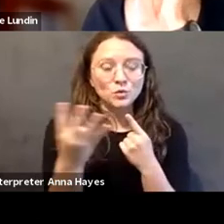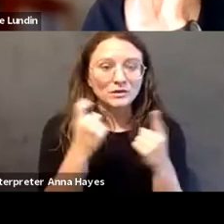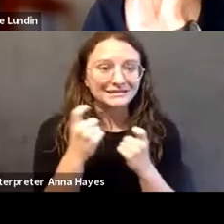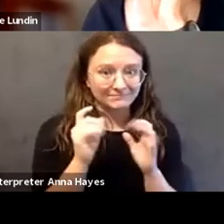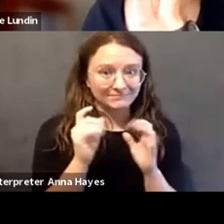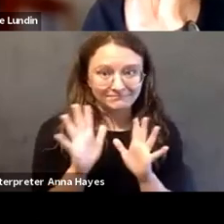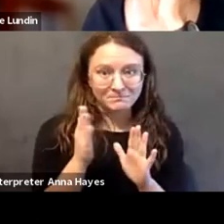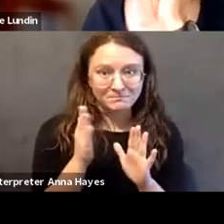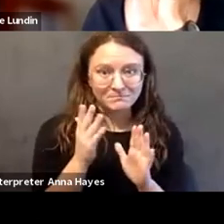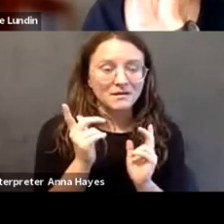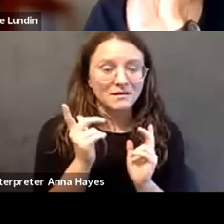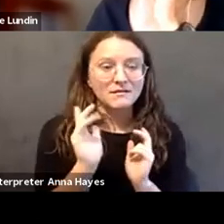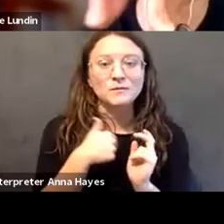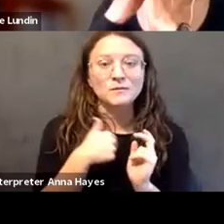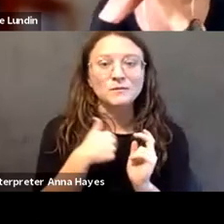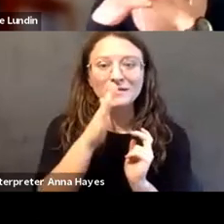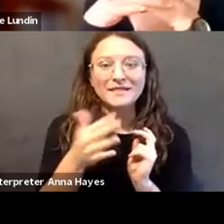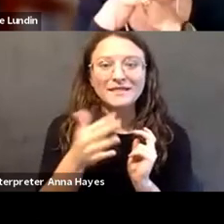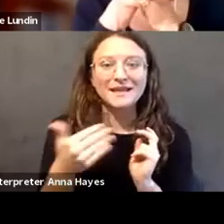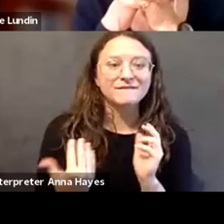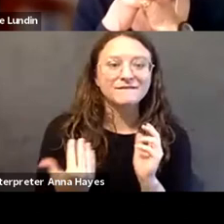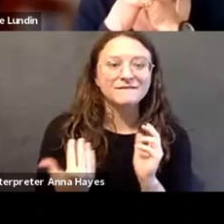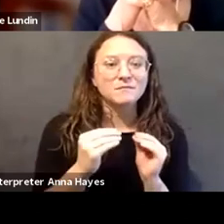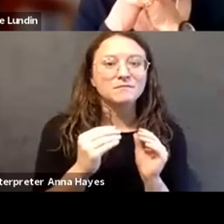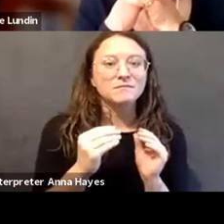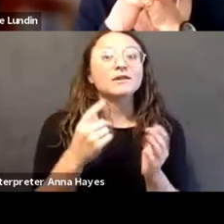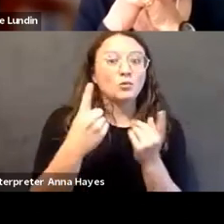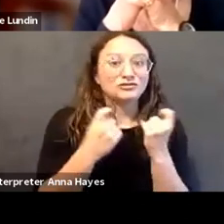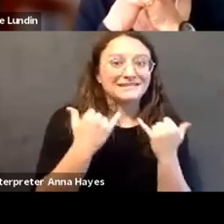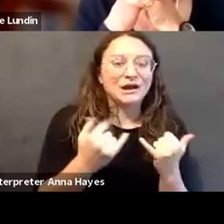go into a kind of group activity afterwards.